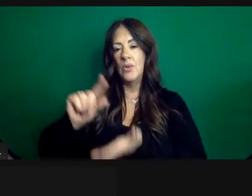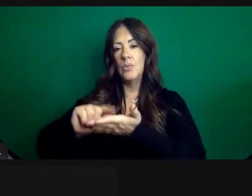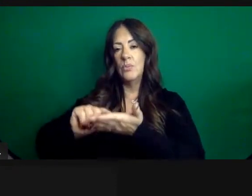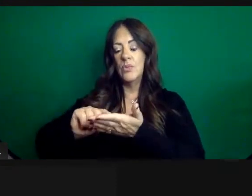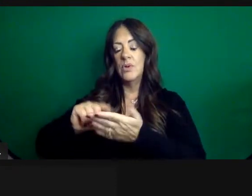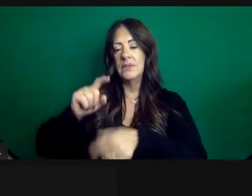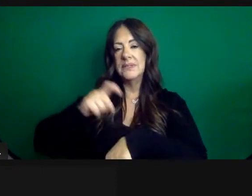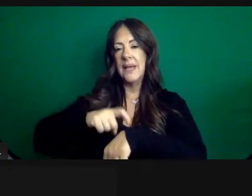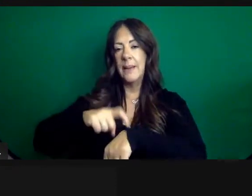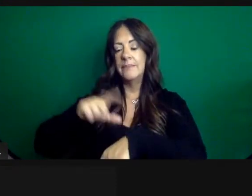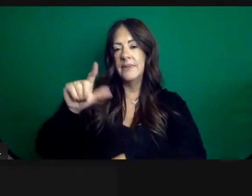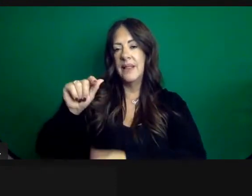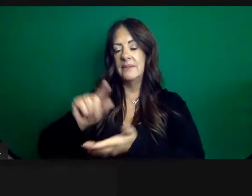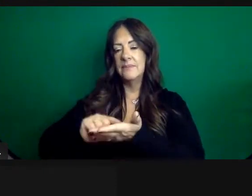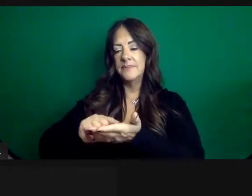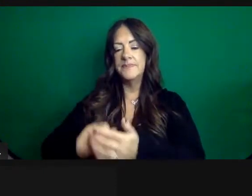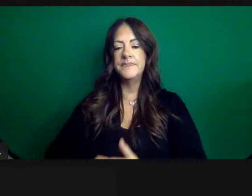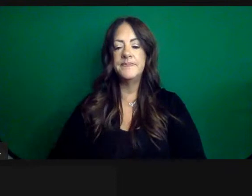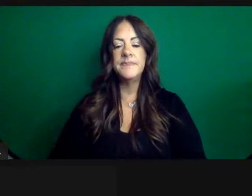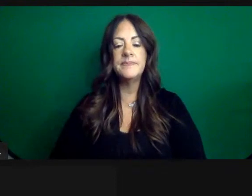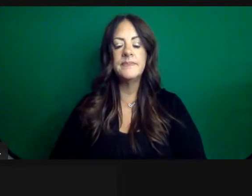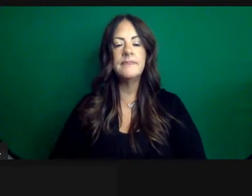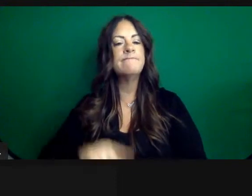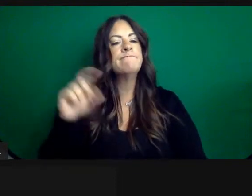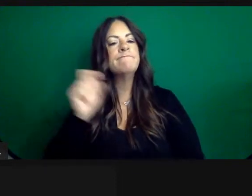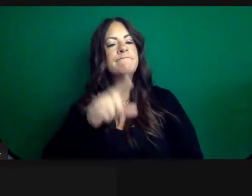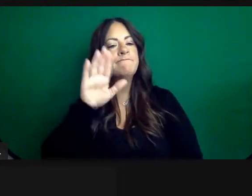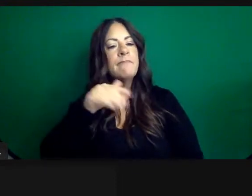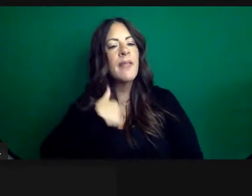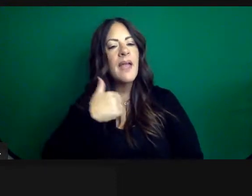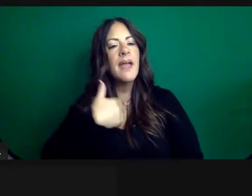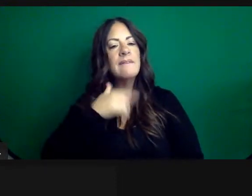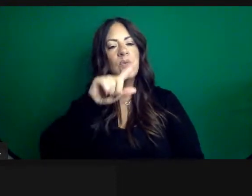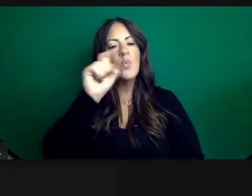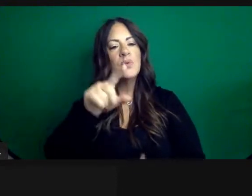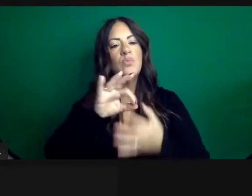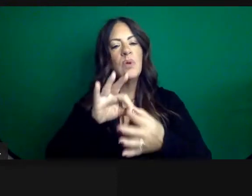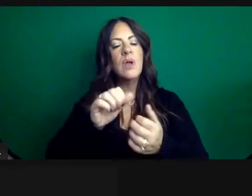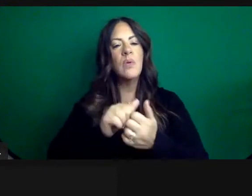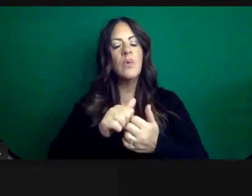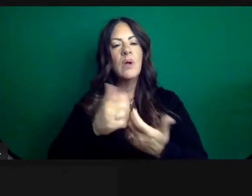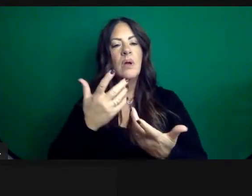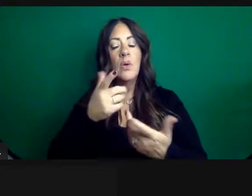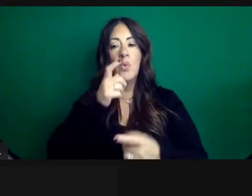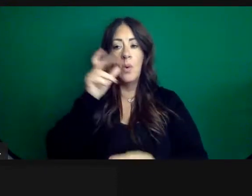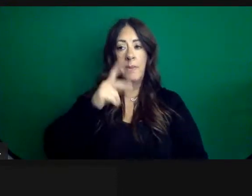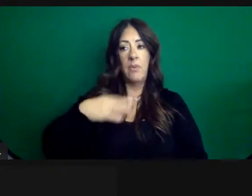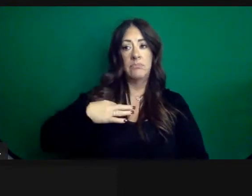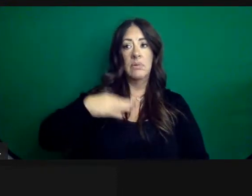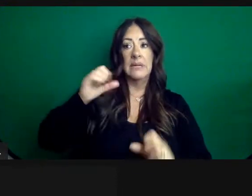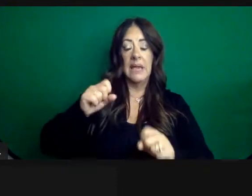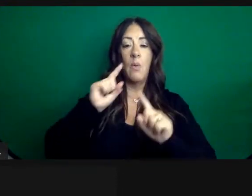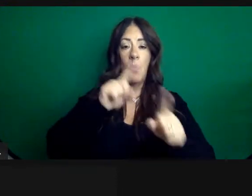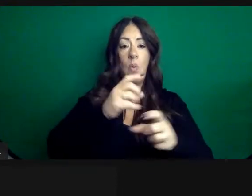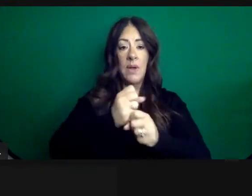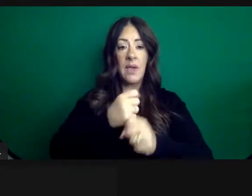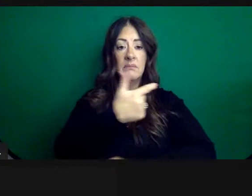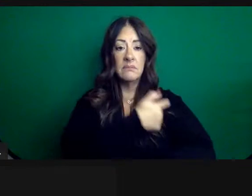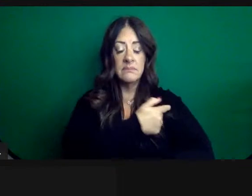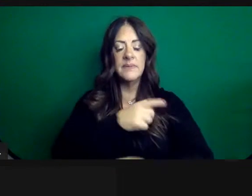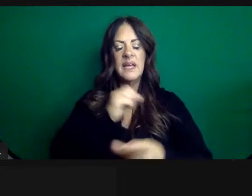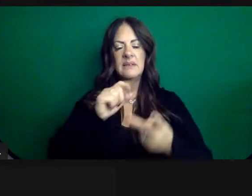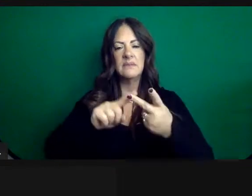Hey, Dr. Ghaly, thanks so much for taking our questions. I have questions for you today on vaccine eligibility for those with disabilities and variants.